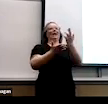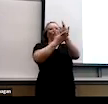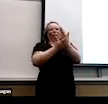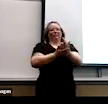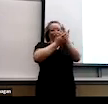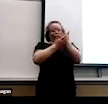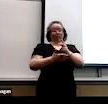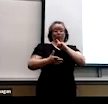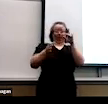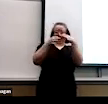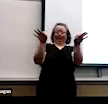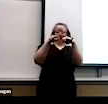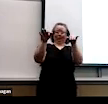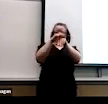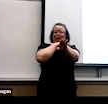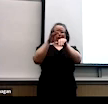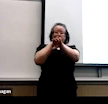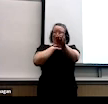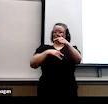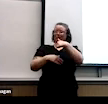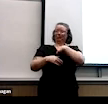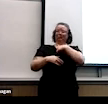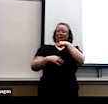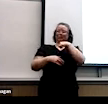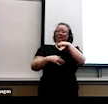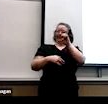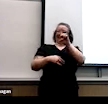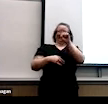comment to this gentleman's suggestion is,